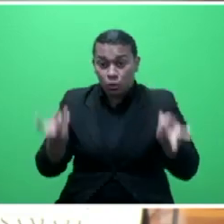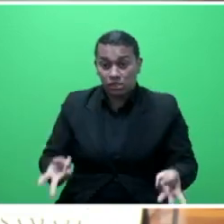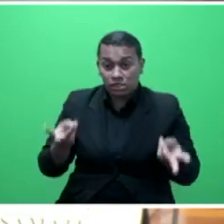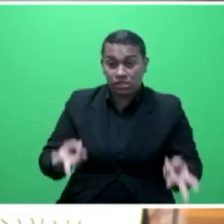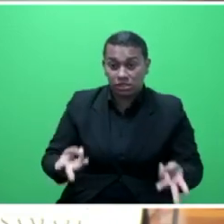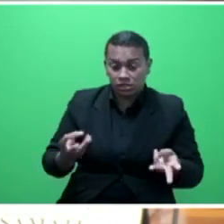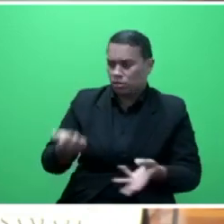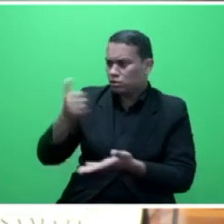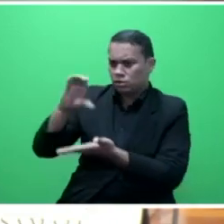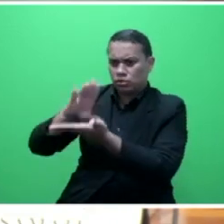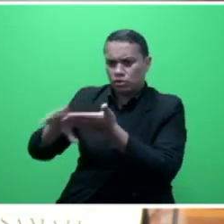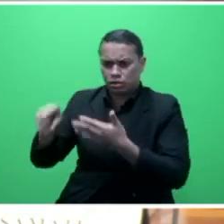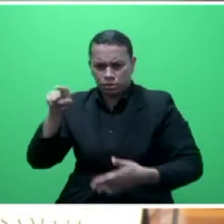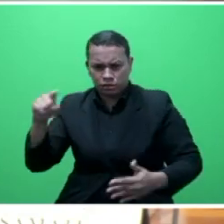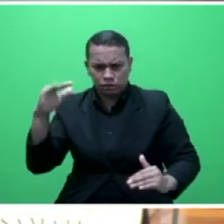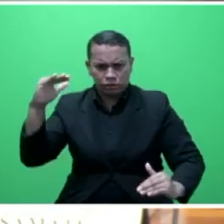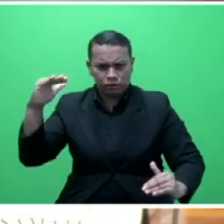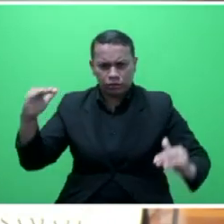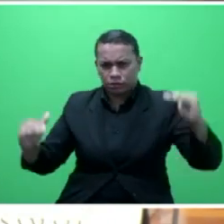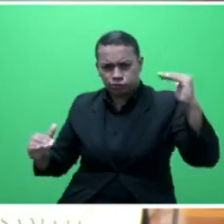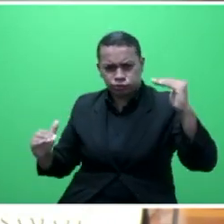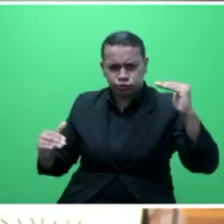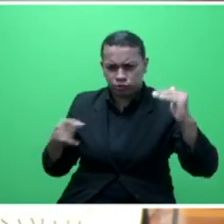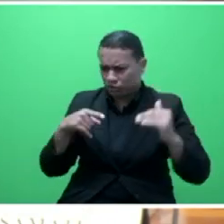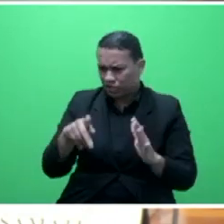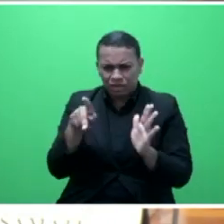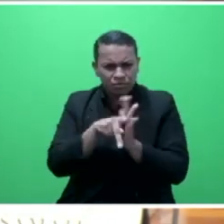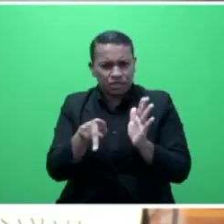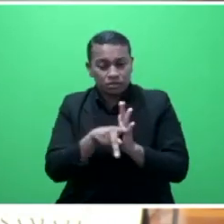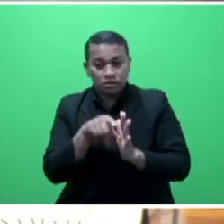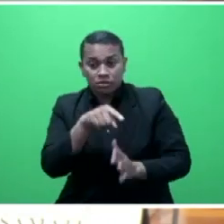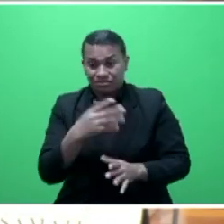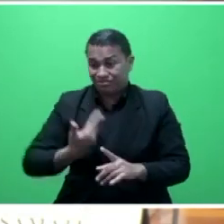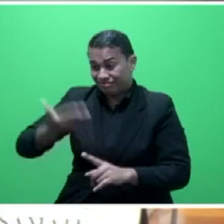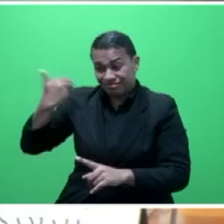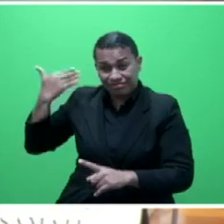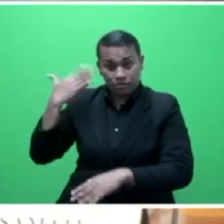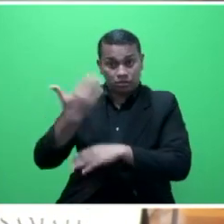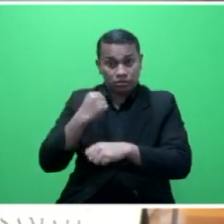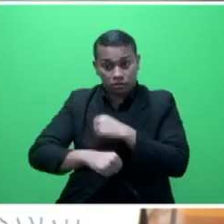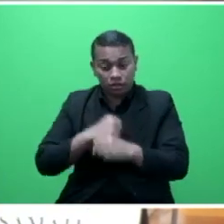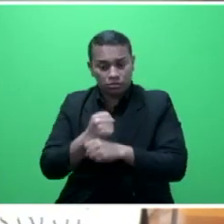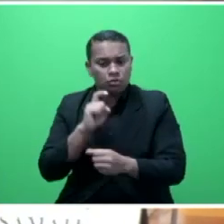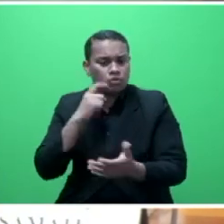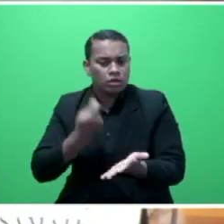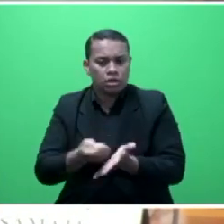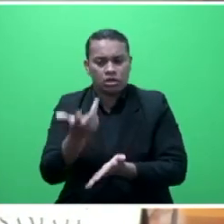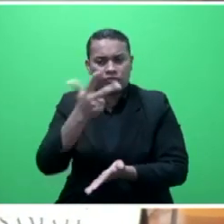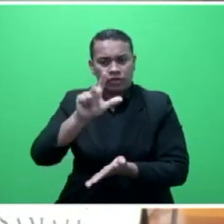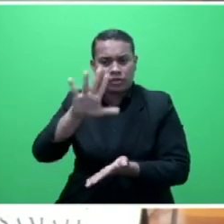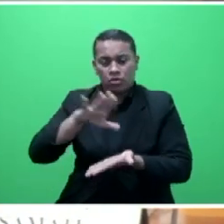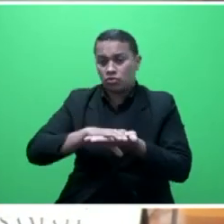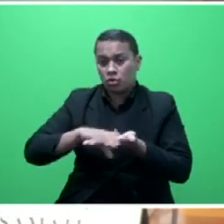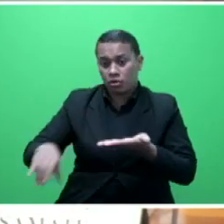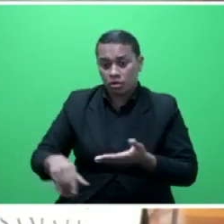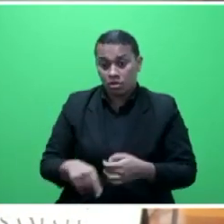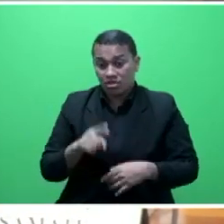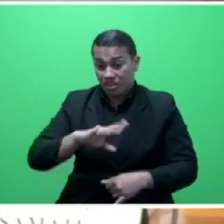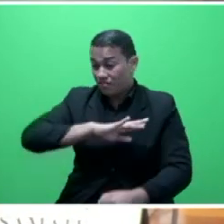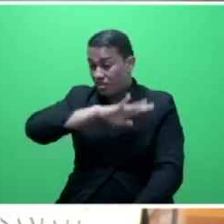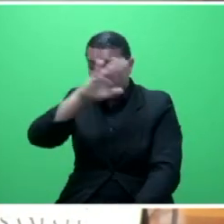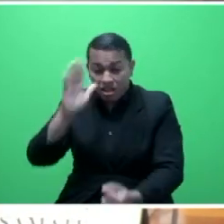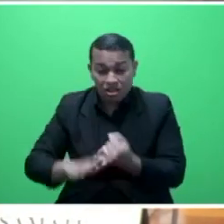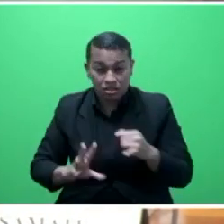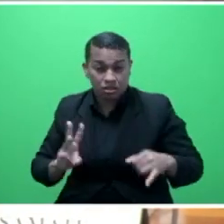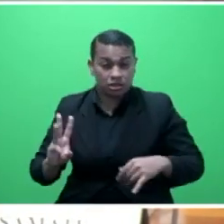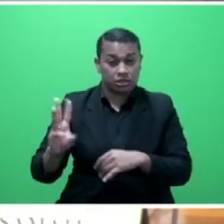value far above the world market price. The last season's guarantee price will be paid at $85. But in the final 3rd season of the